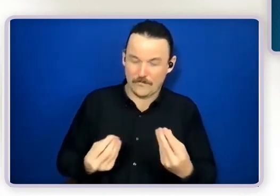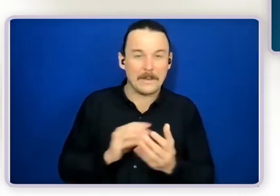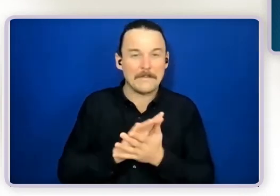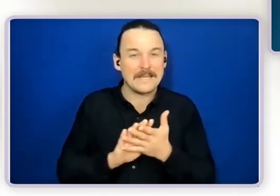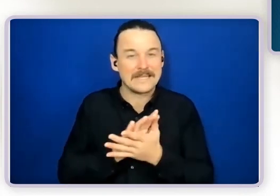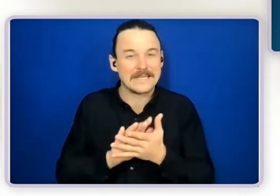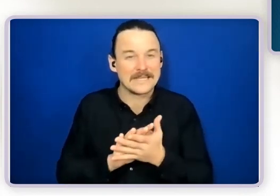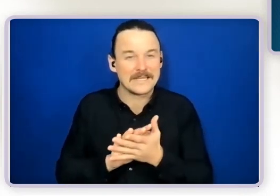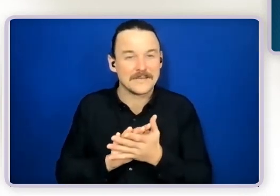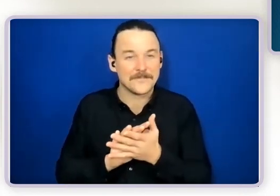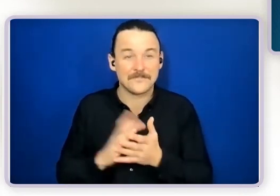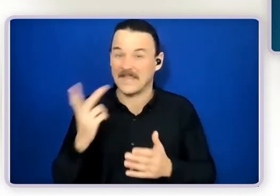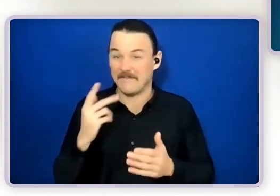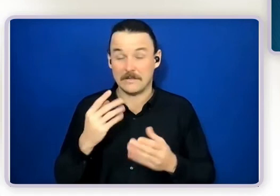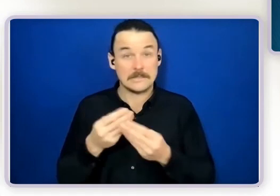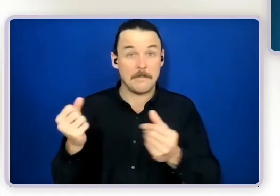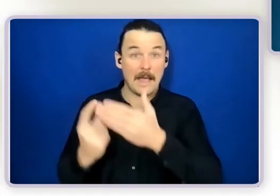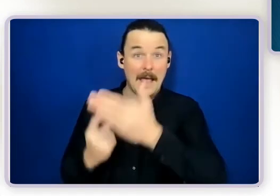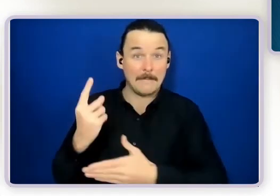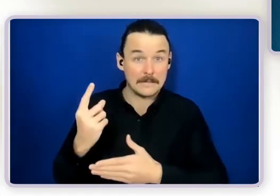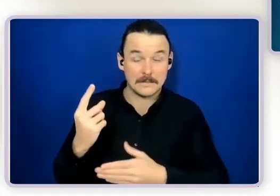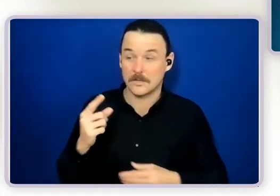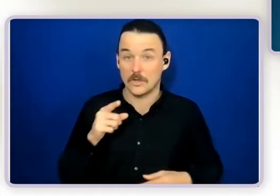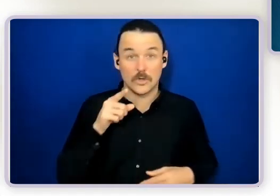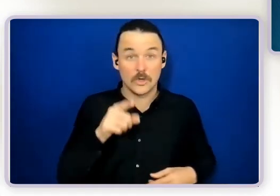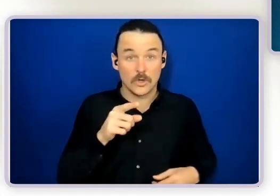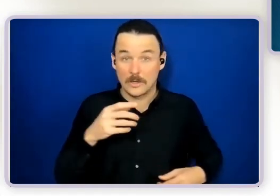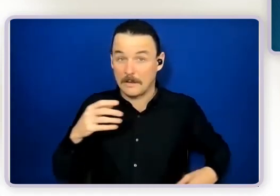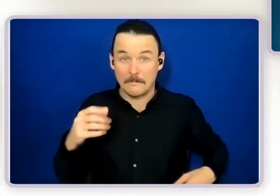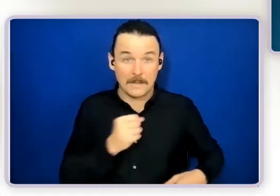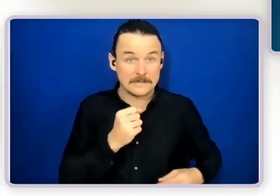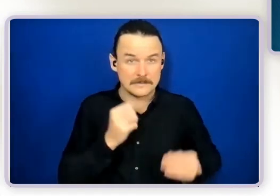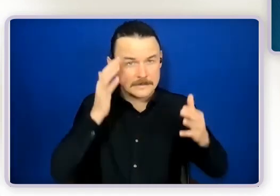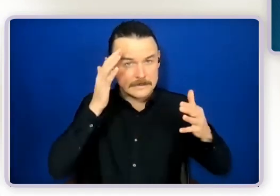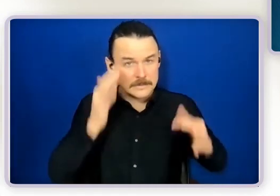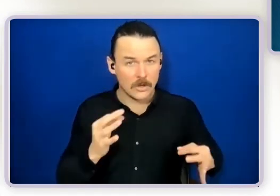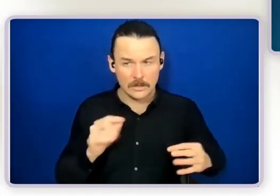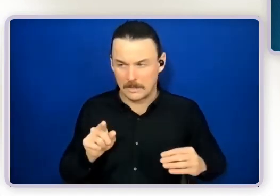occur on the spot and you're going to suggest that it's an emergency